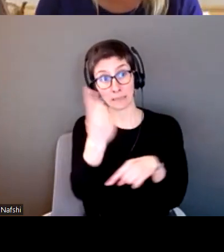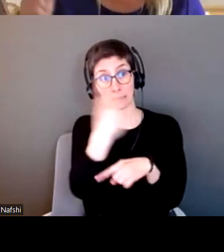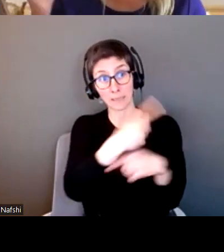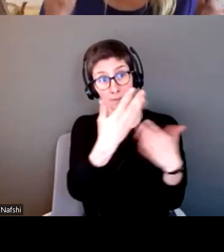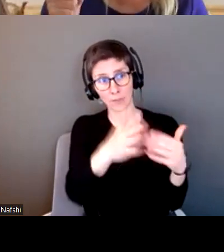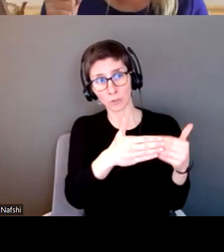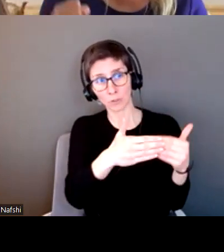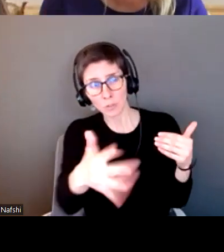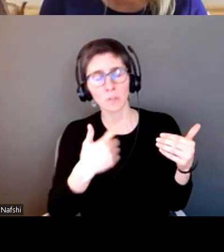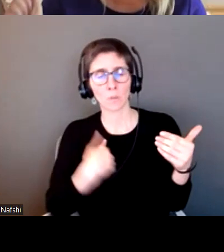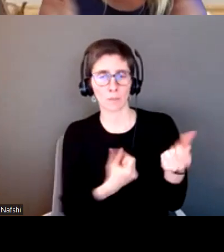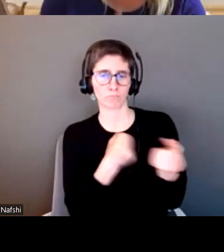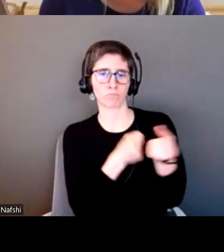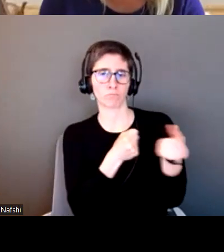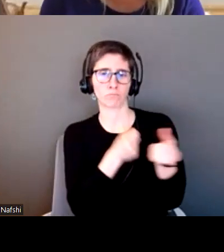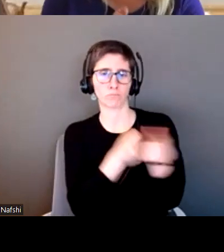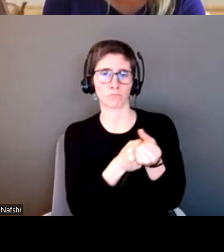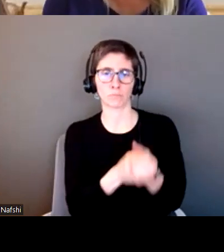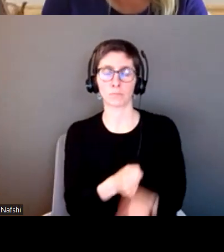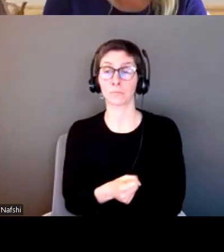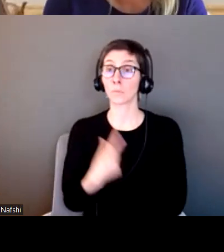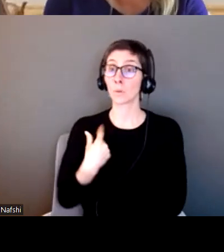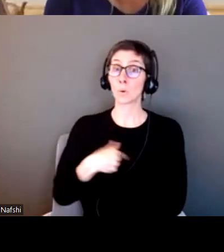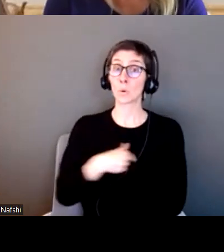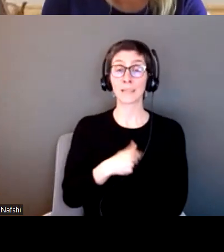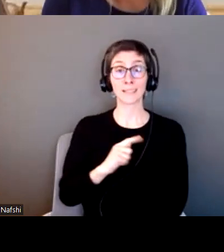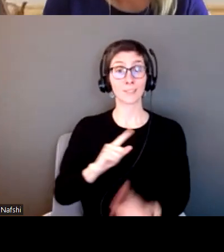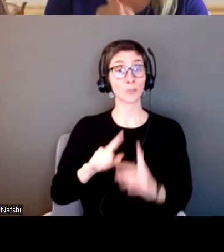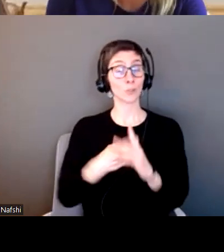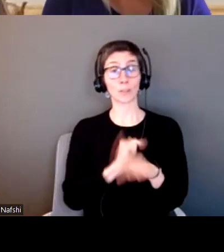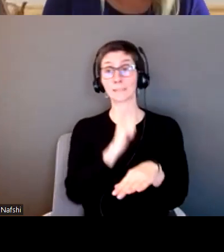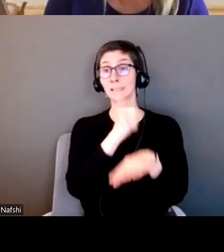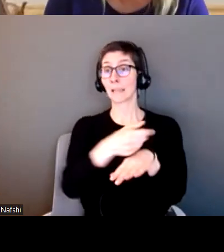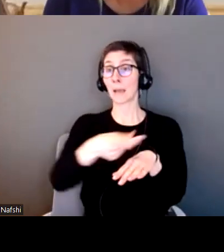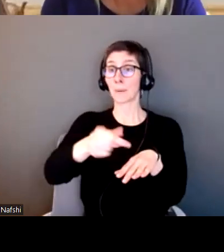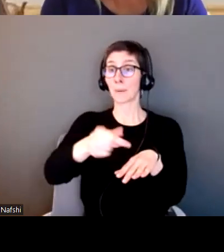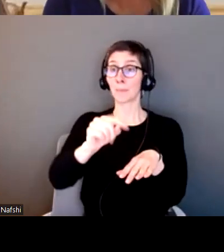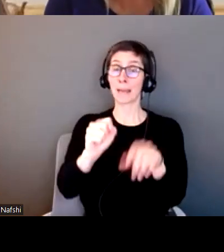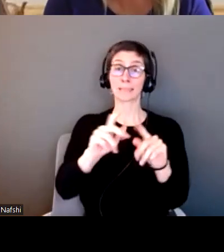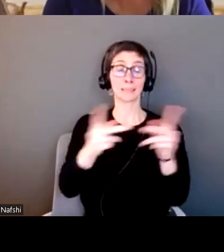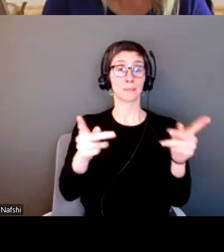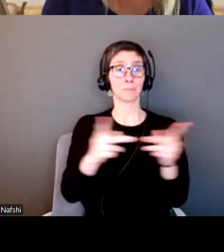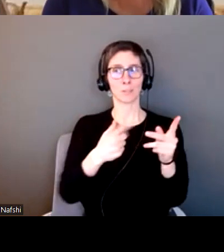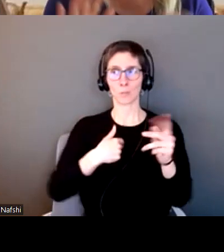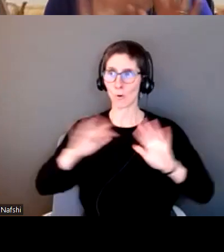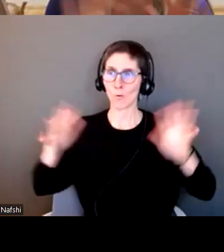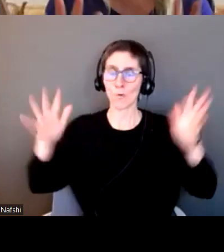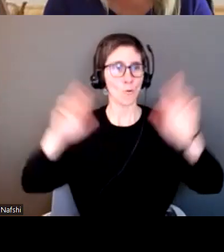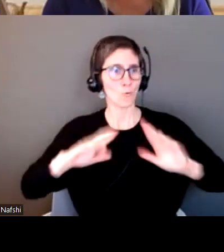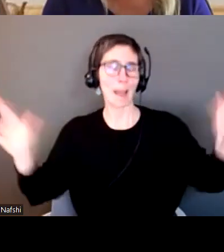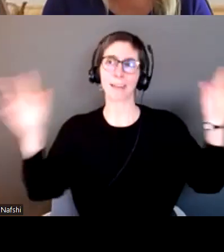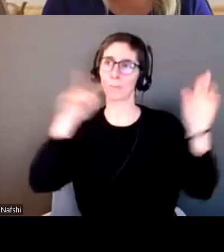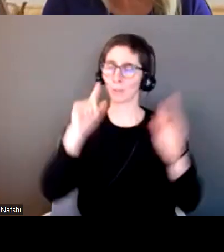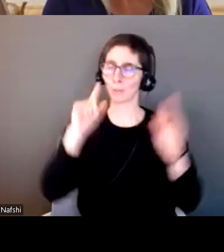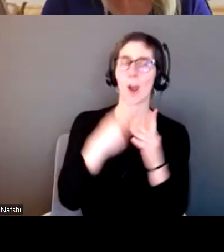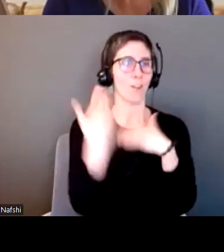Pat's Place, we were all like gung-ho, we'll be there holding your hand from day one, even before you walk across the threshold. And what we've